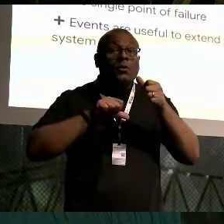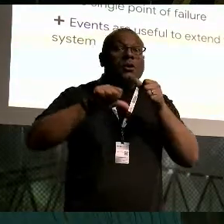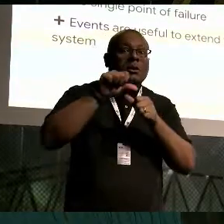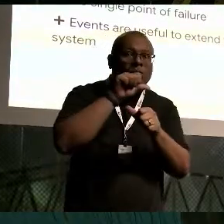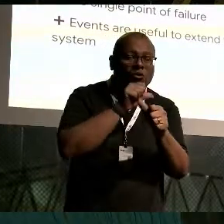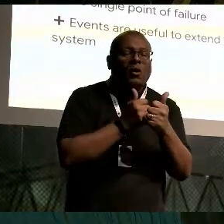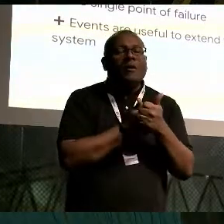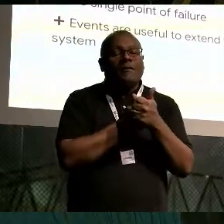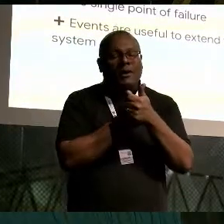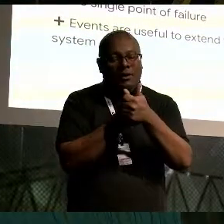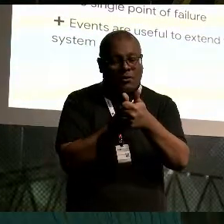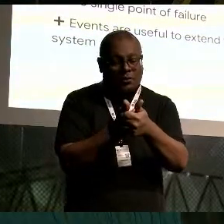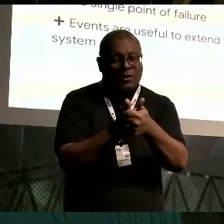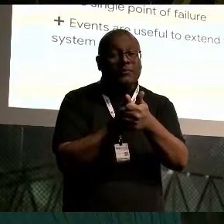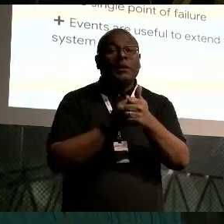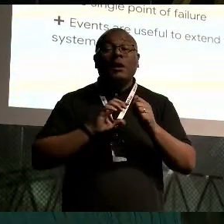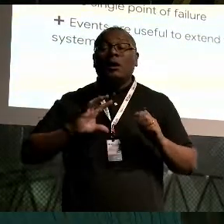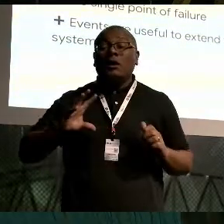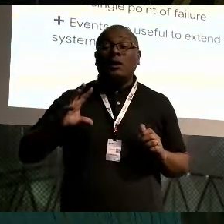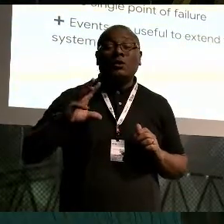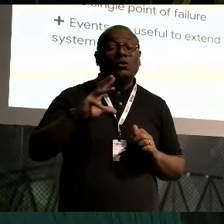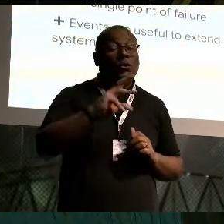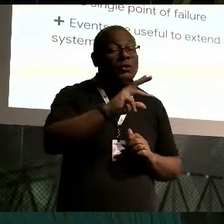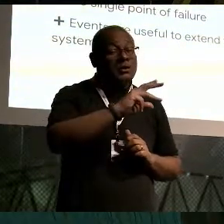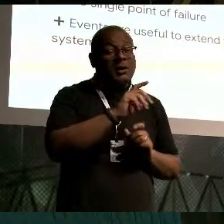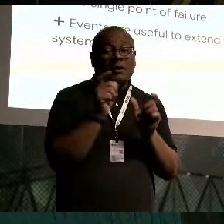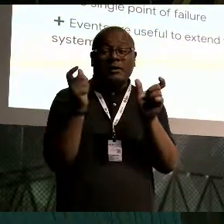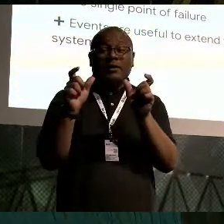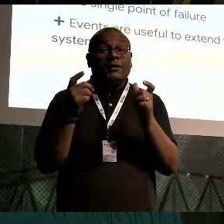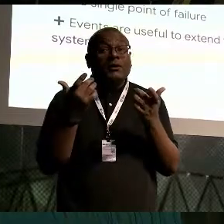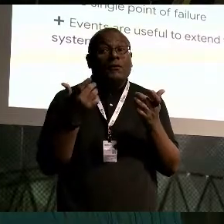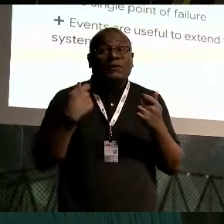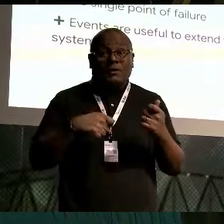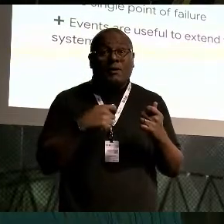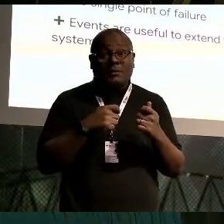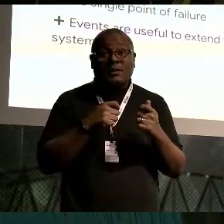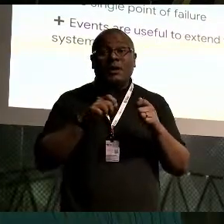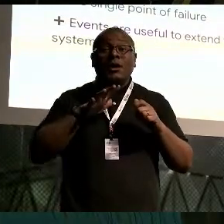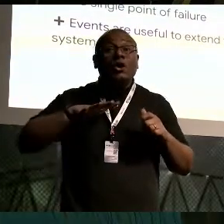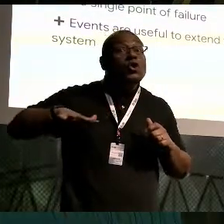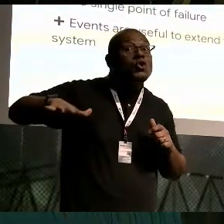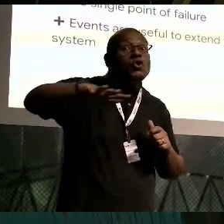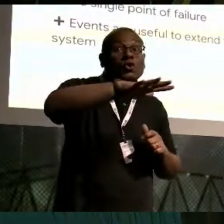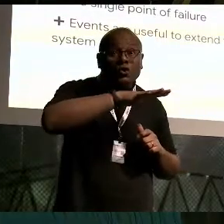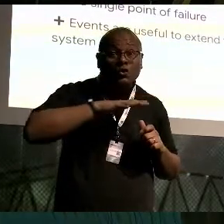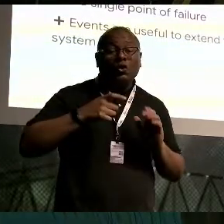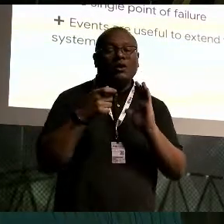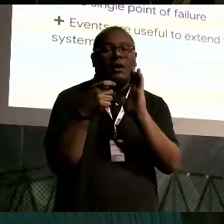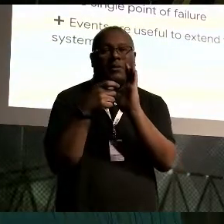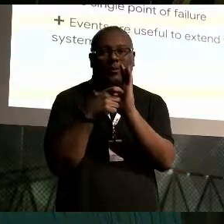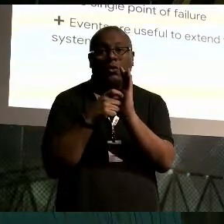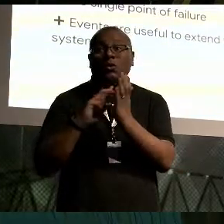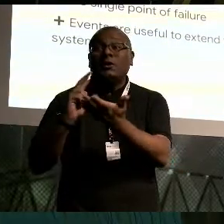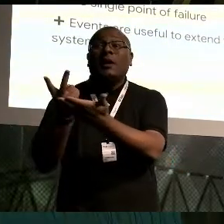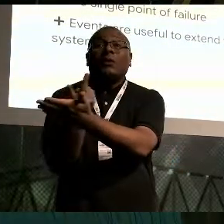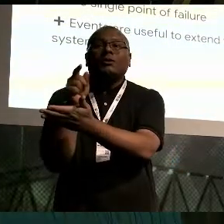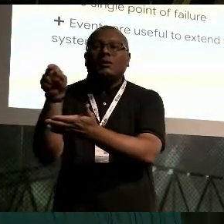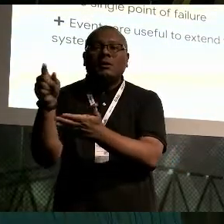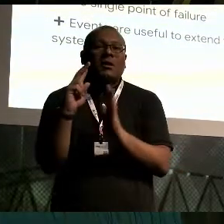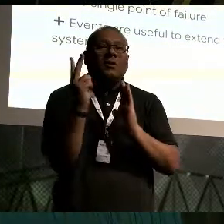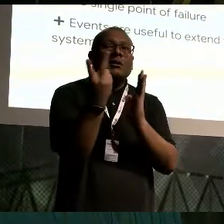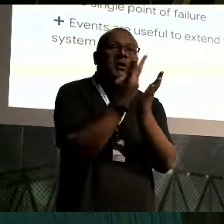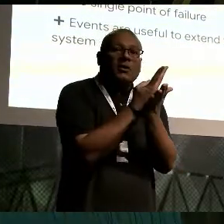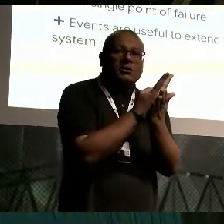The flow of your application is not captured anywhere, so the flow of the application just kind of happens